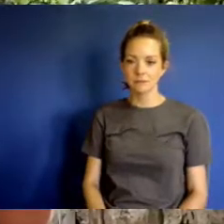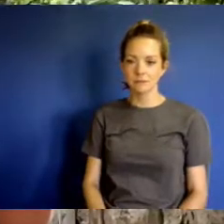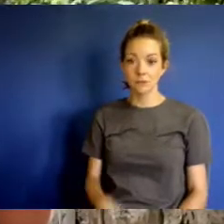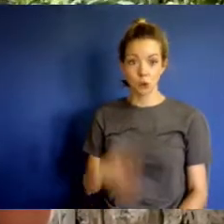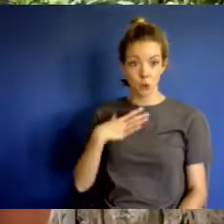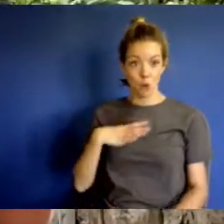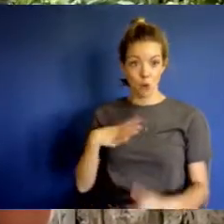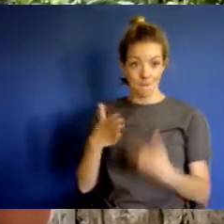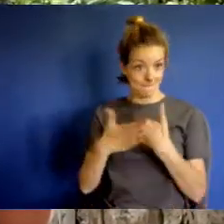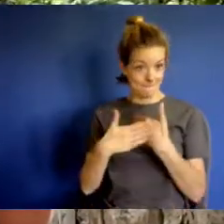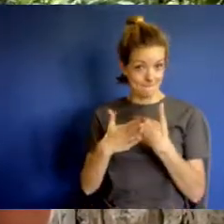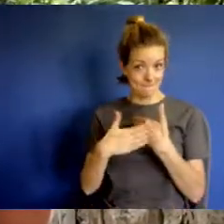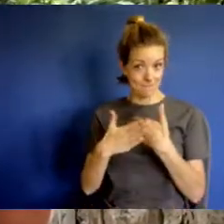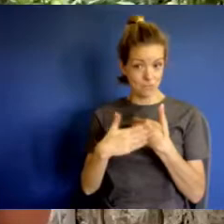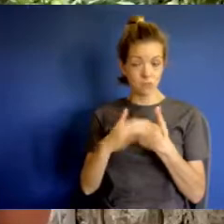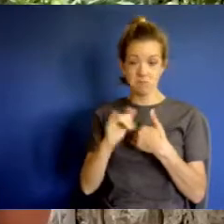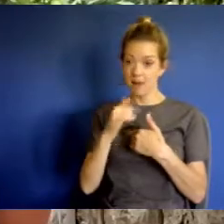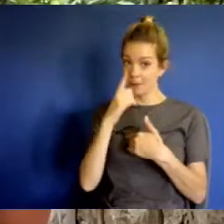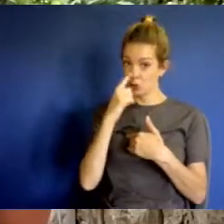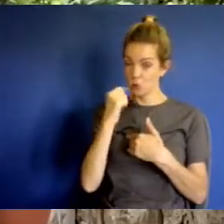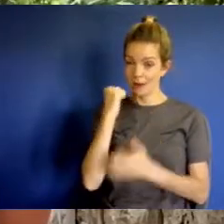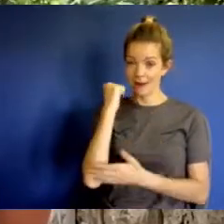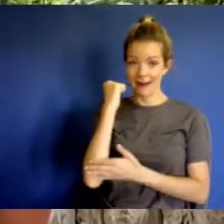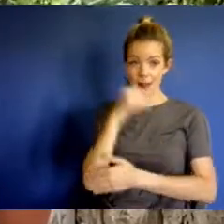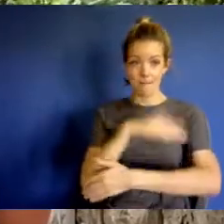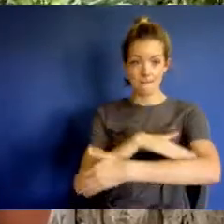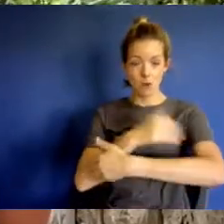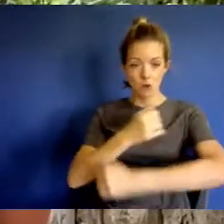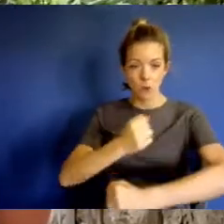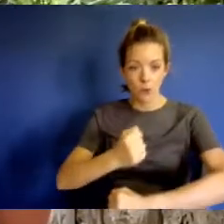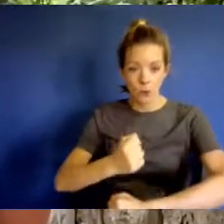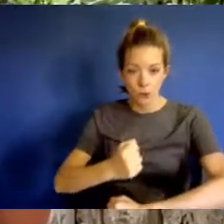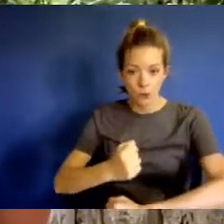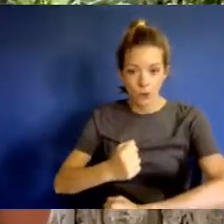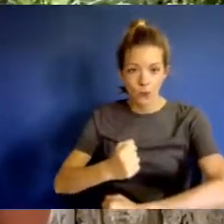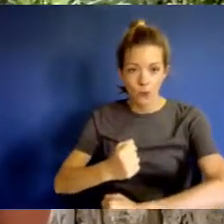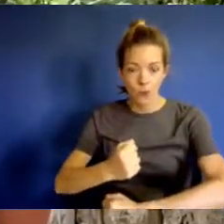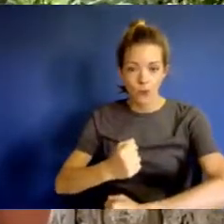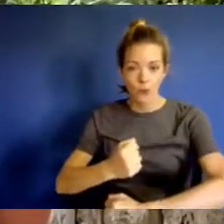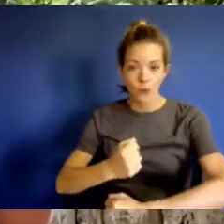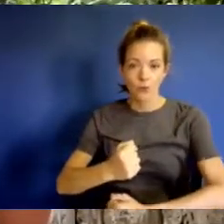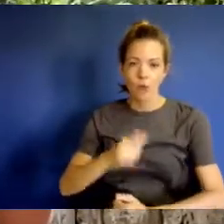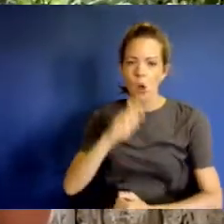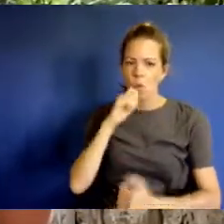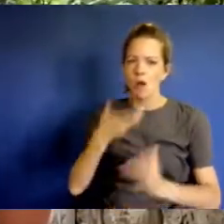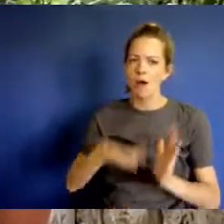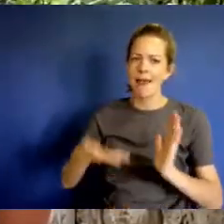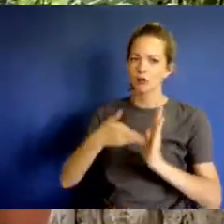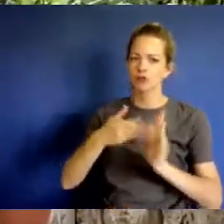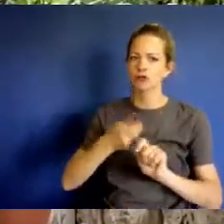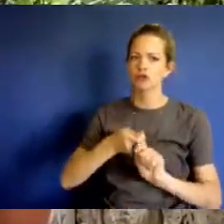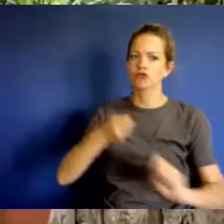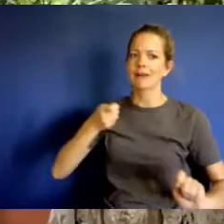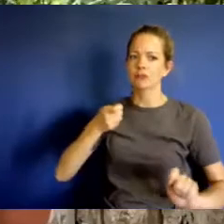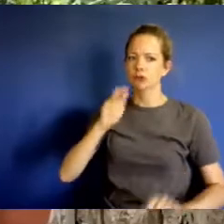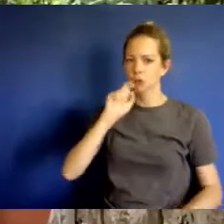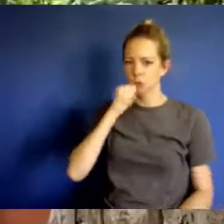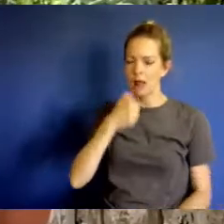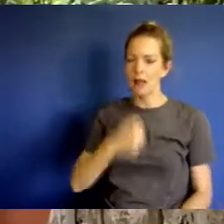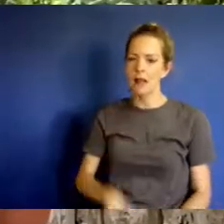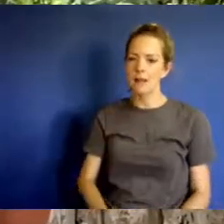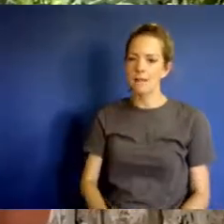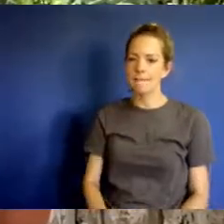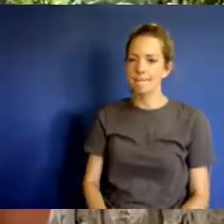And if you would like a little bit more, see if you can come down onto your forearms, okay? Is that really going to increase the stretch for